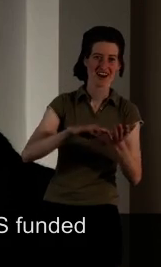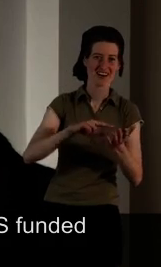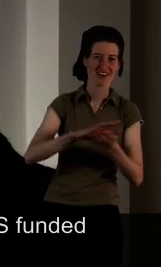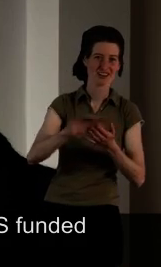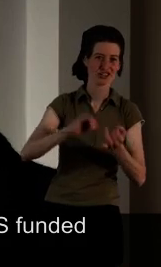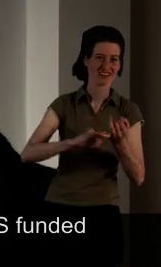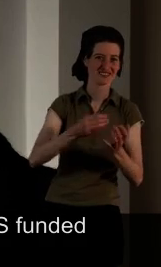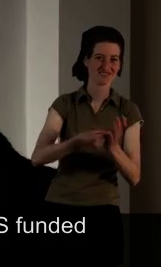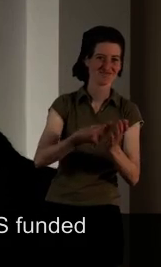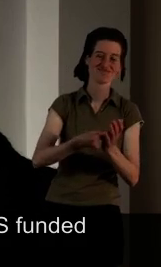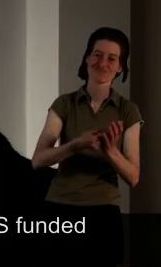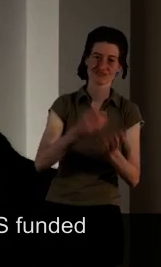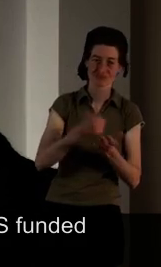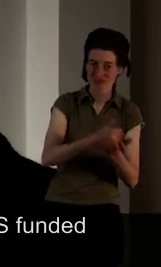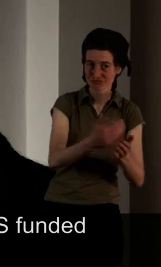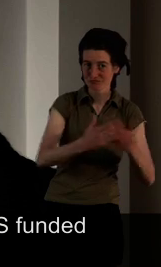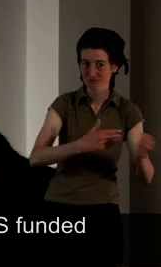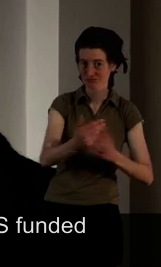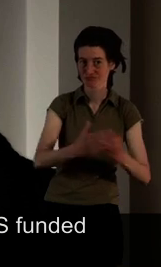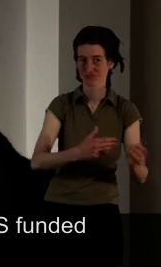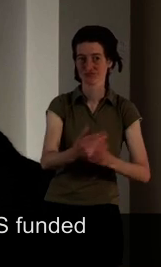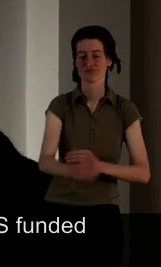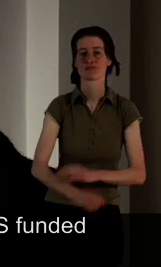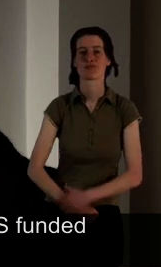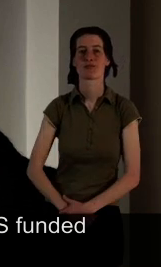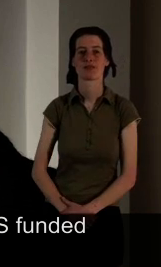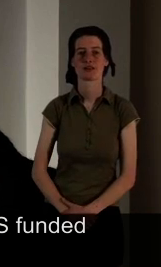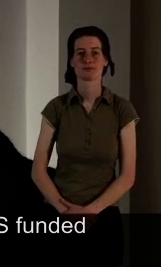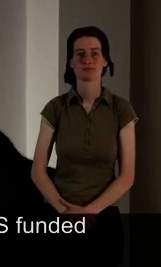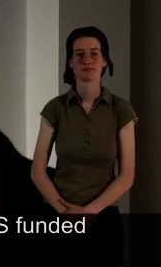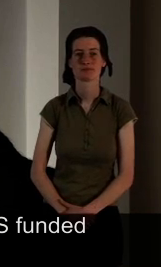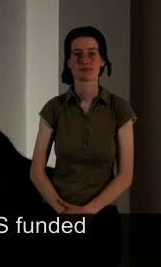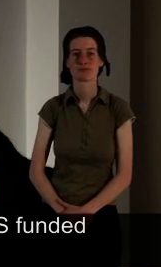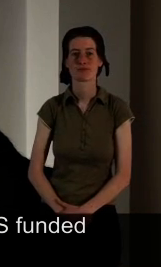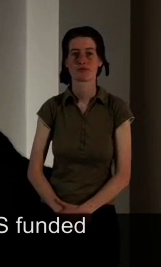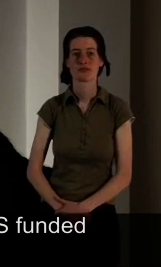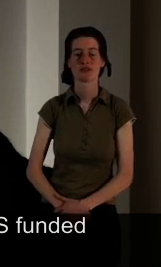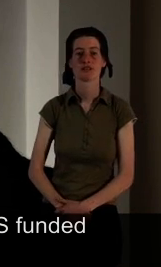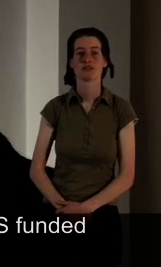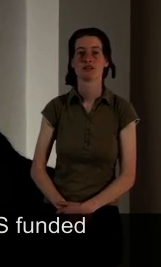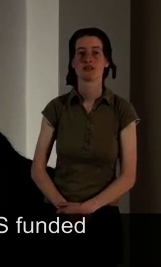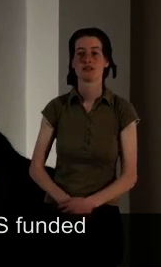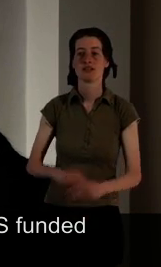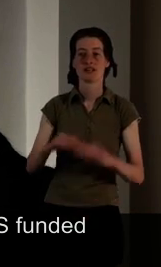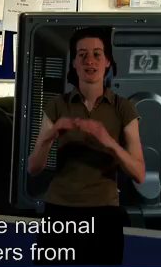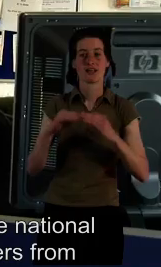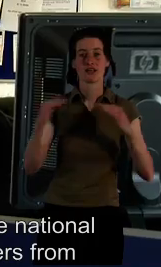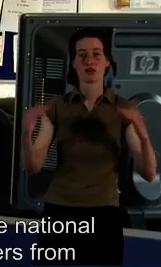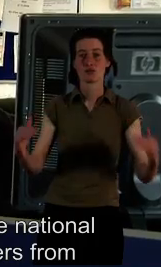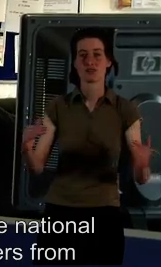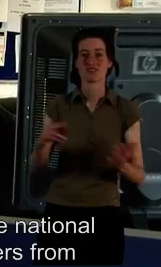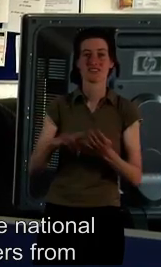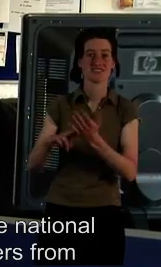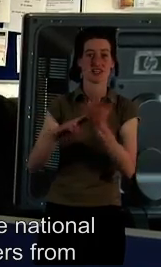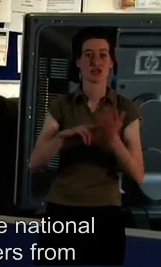any problems that they may face in accessing NHS funded health services.